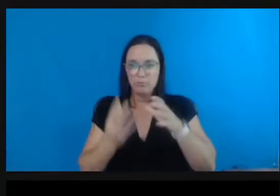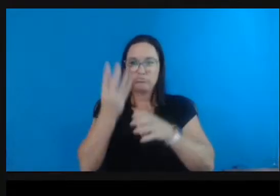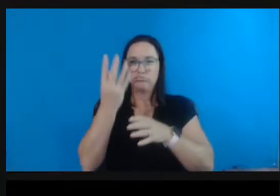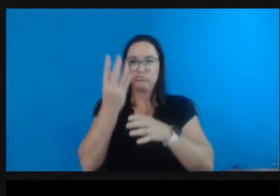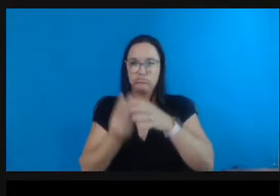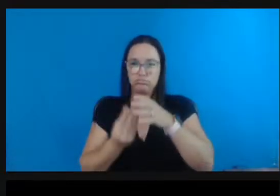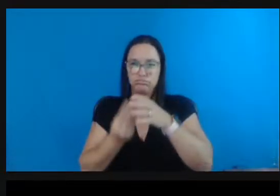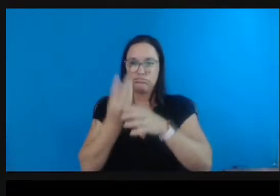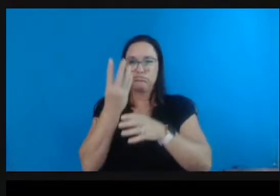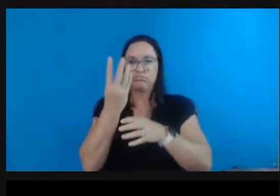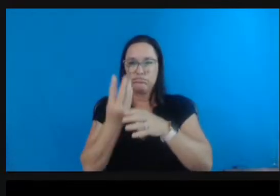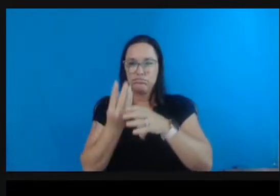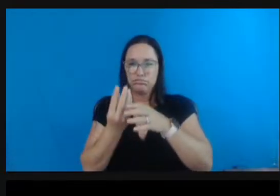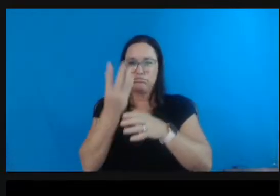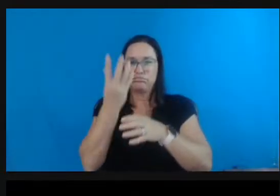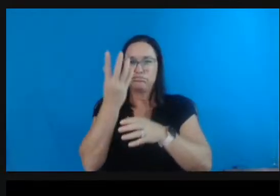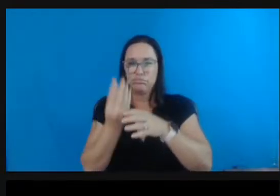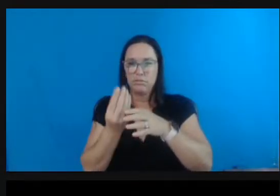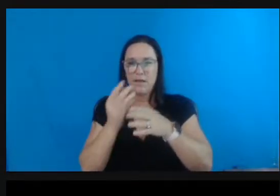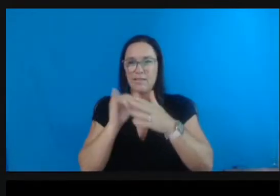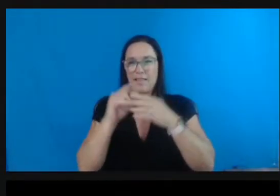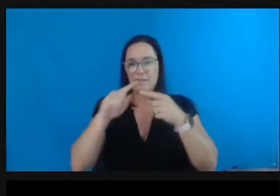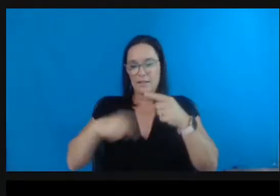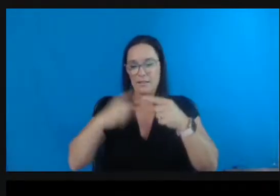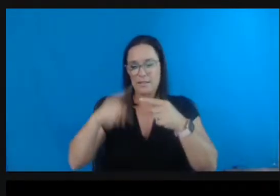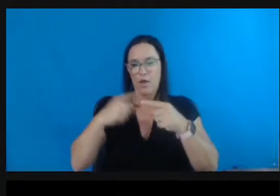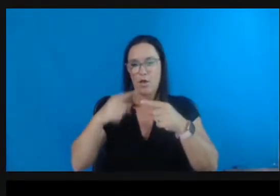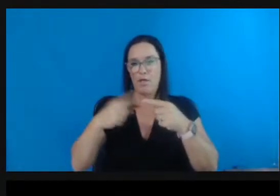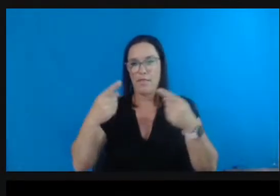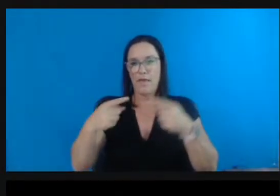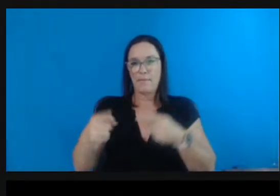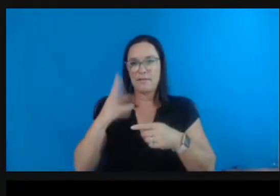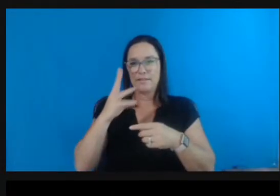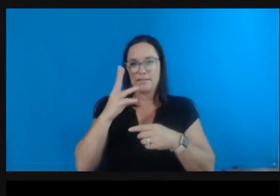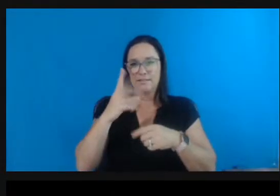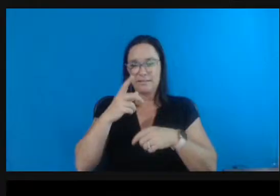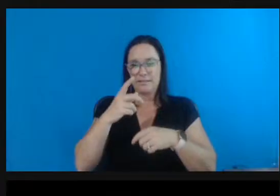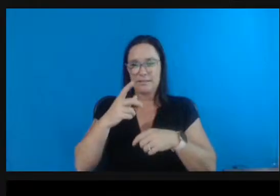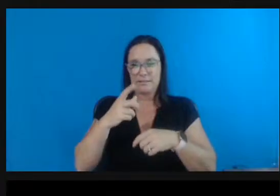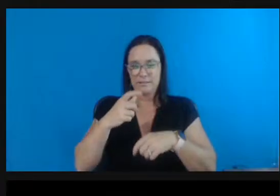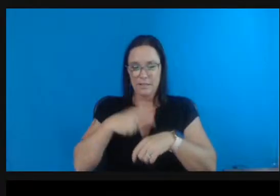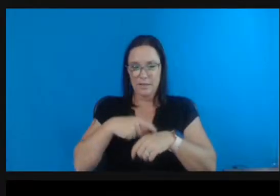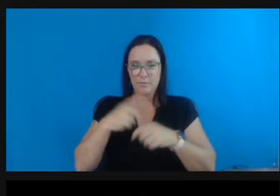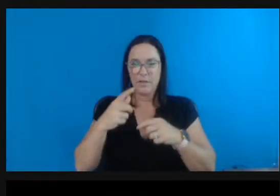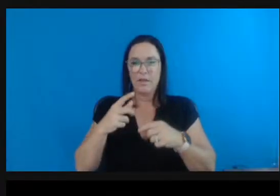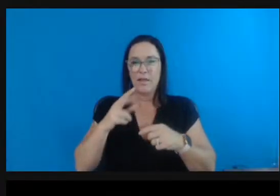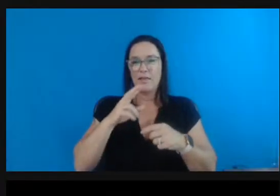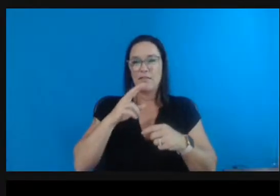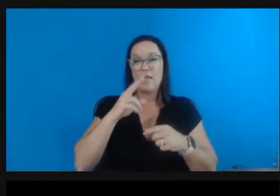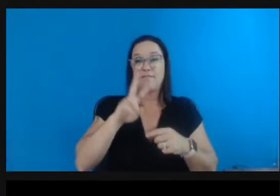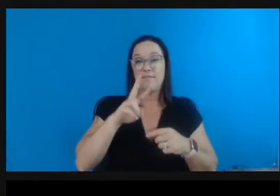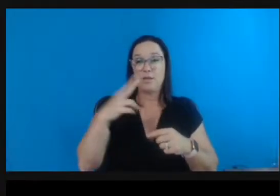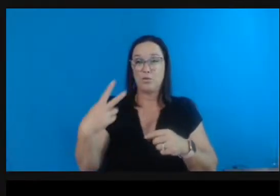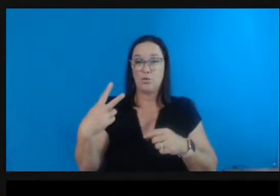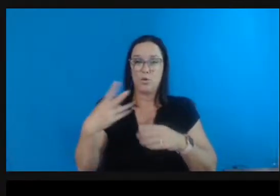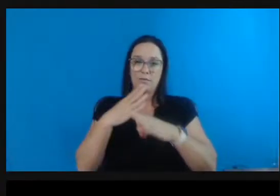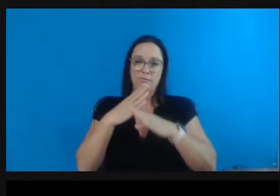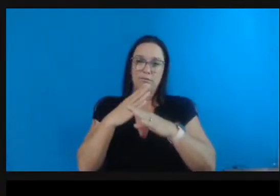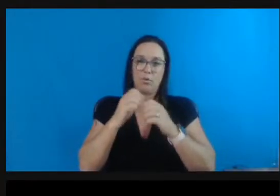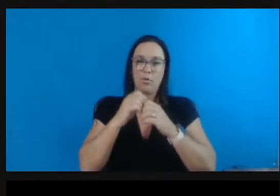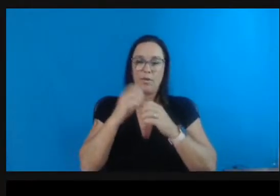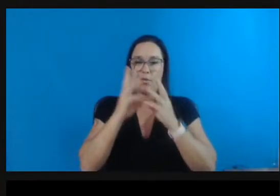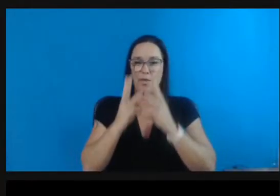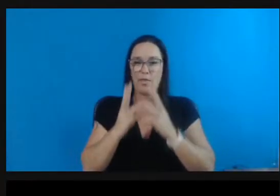fifth time. That's that kind of episodic cycling. Sixth time. And from this angle, a V2 camera gets obscured by the weather coming